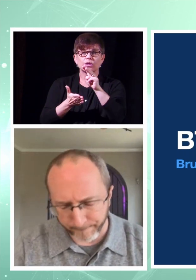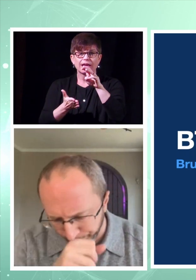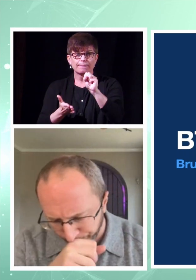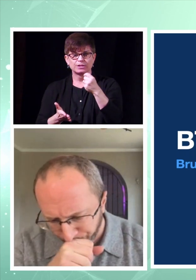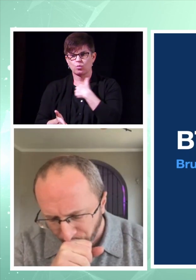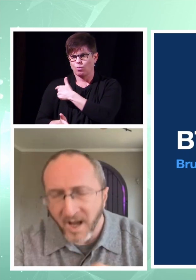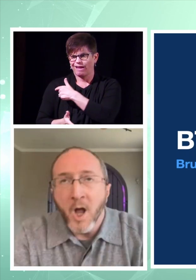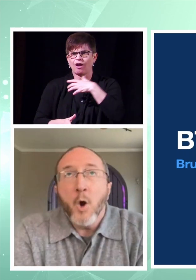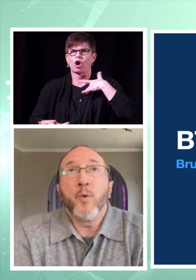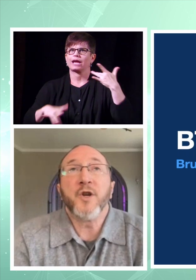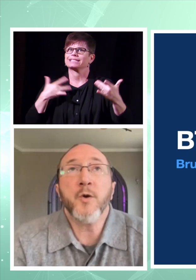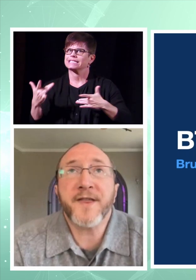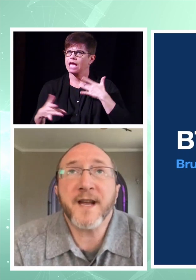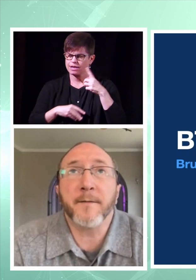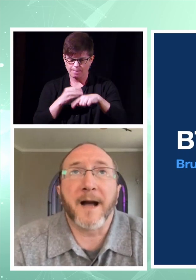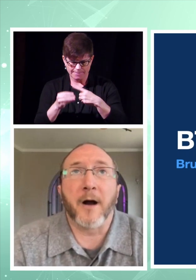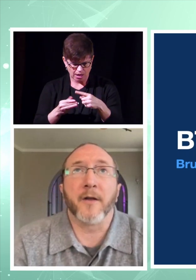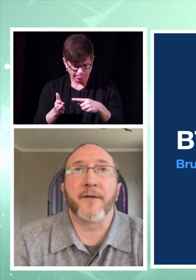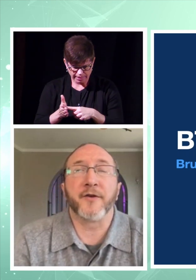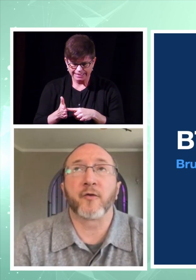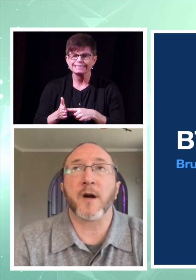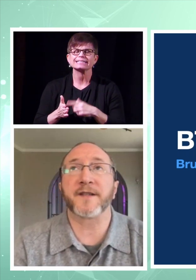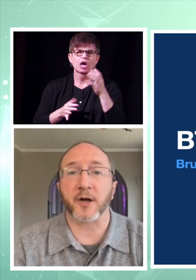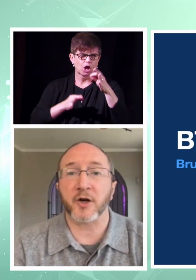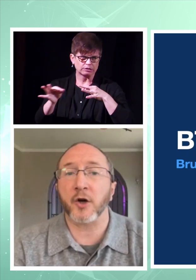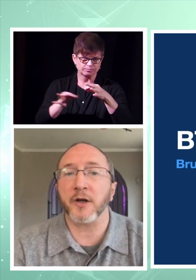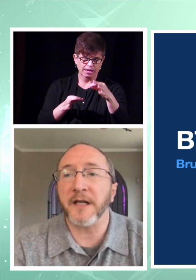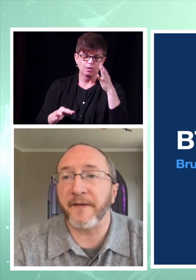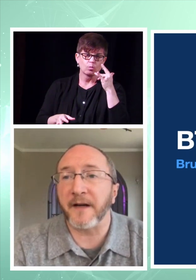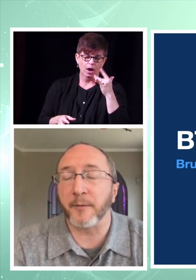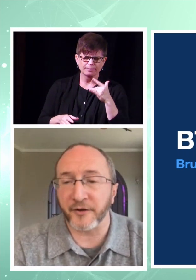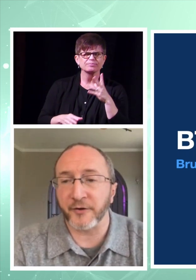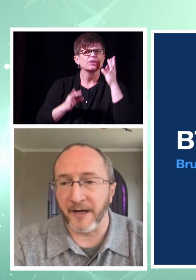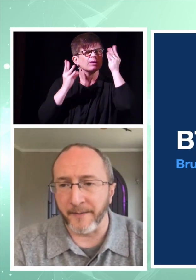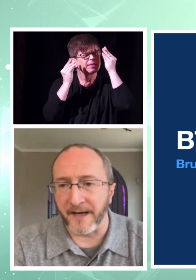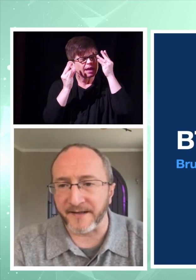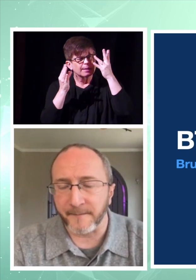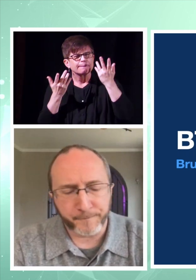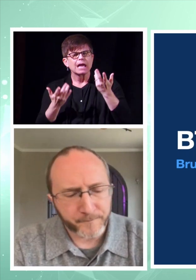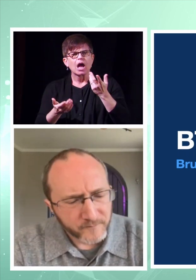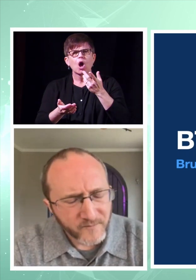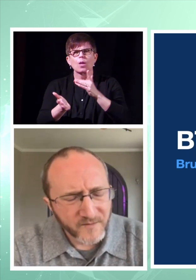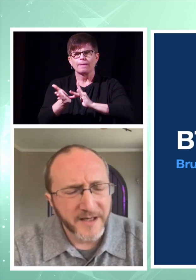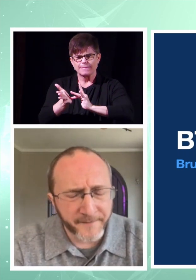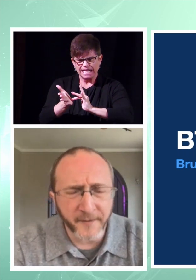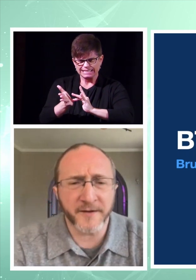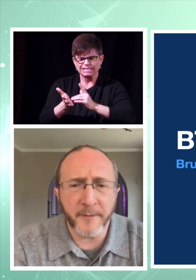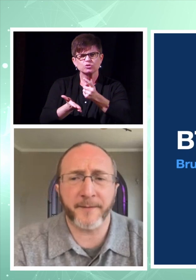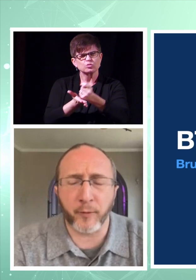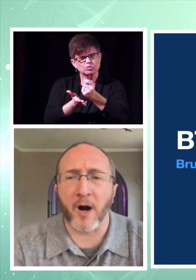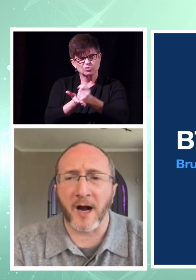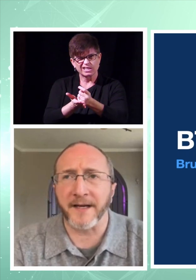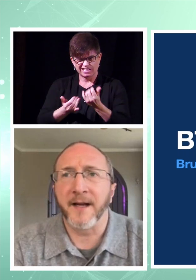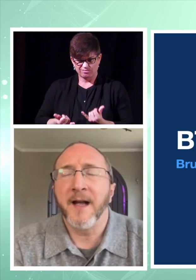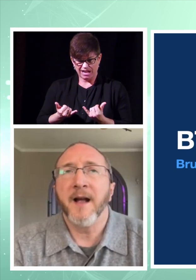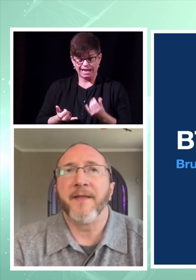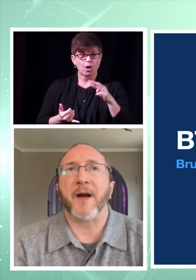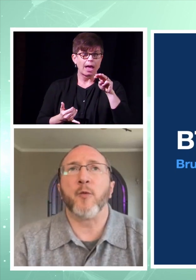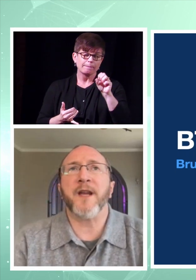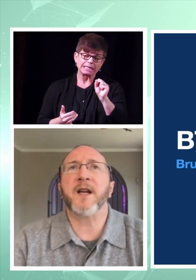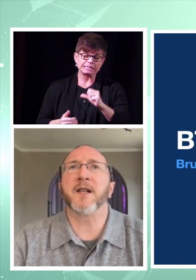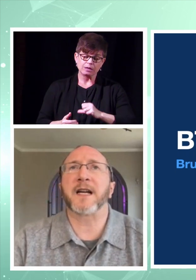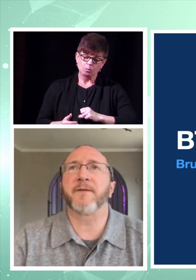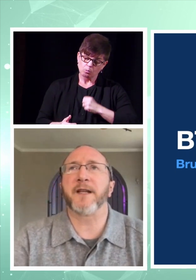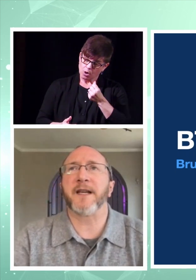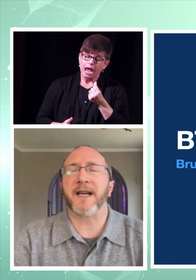it. When you think about the drugs that are currently available to treat MS, it fills me with pride